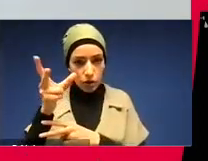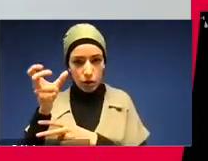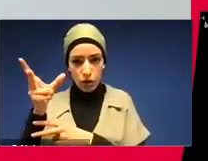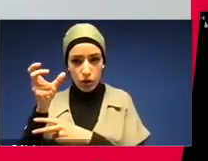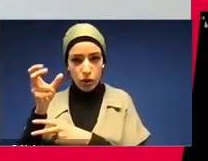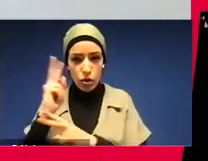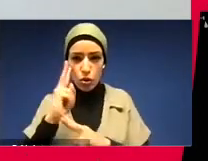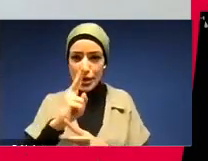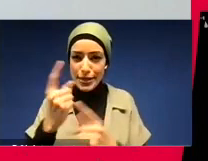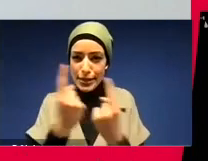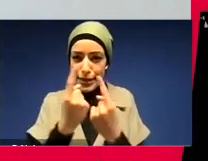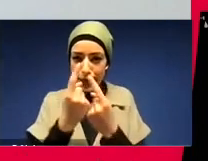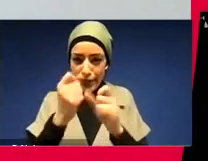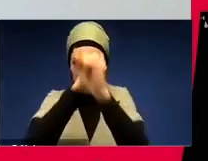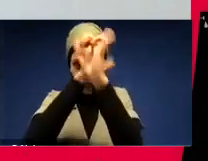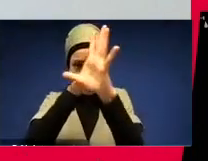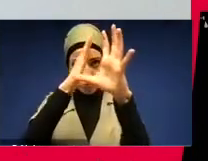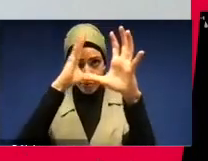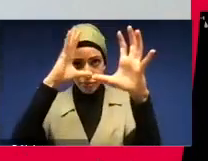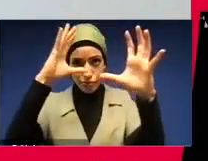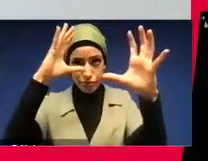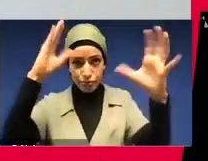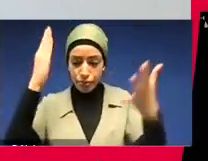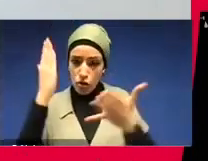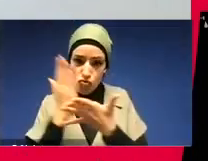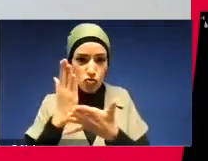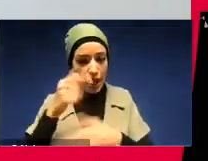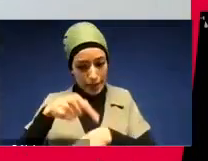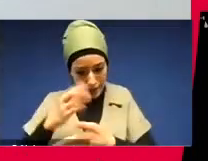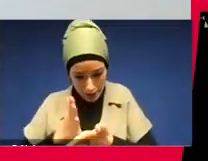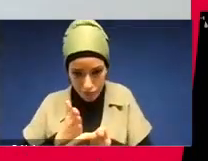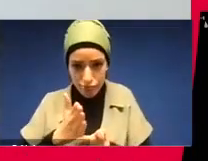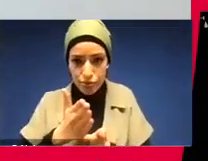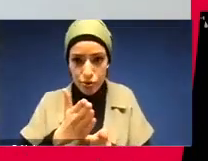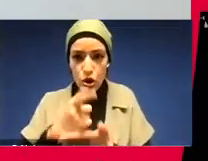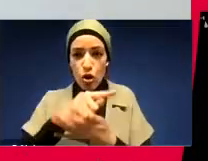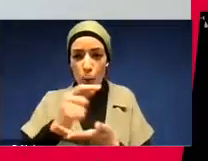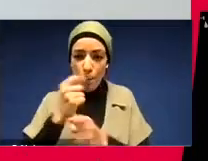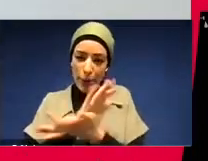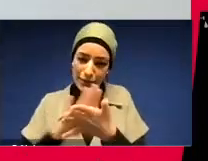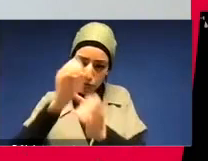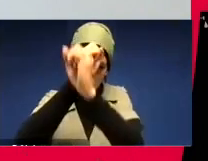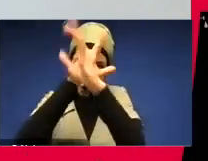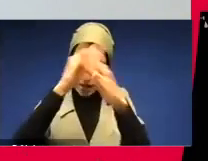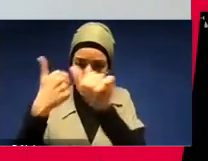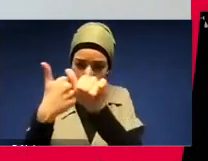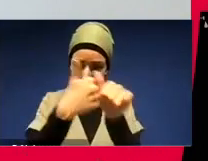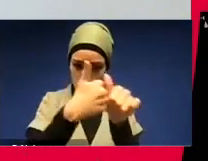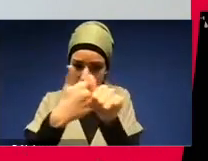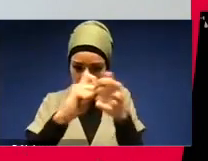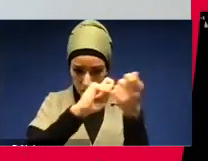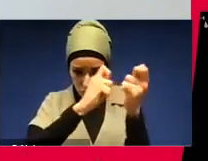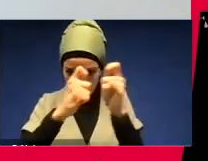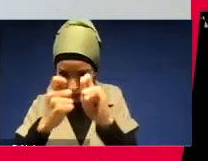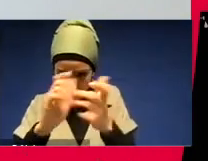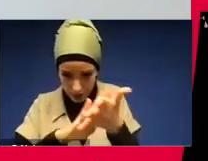real time. And I think that reconceptualized solidarity for us and redefined it. And we're in the process of